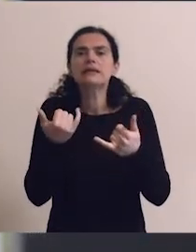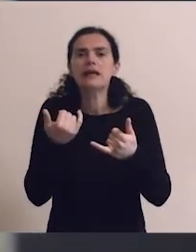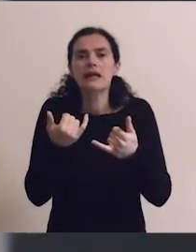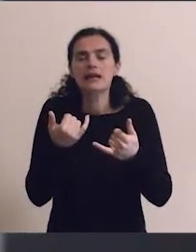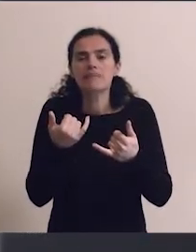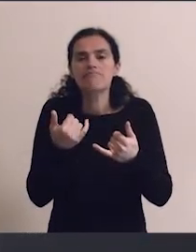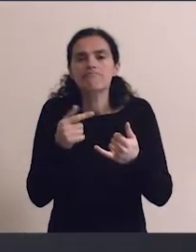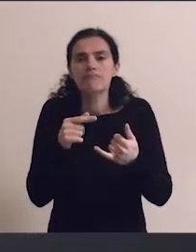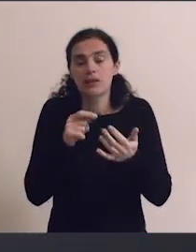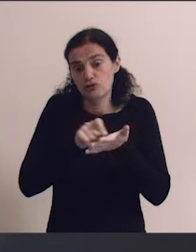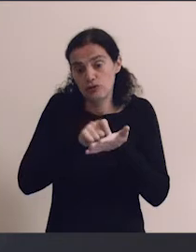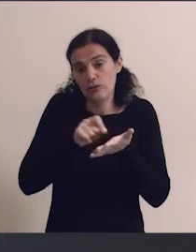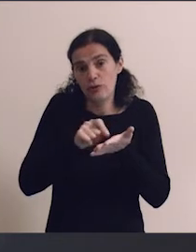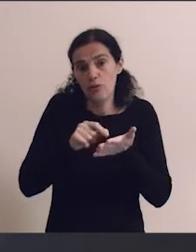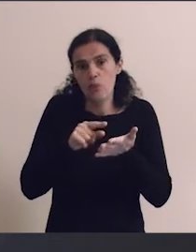wrote